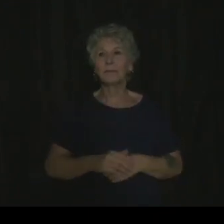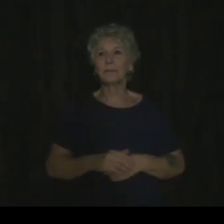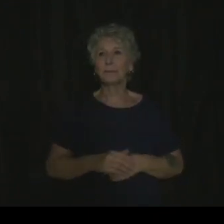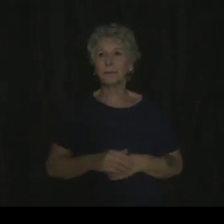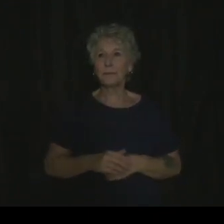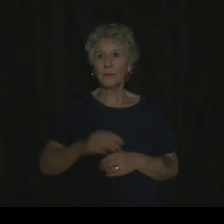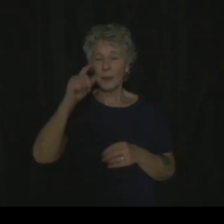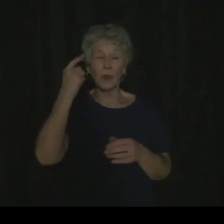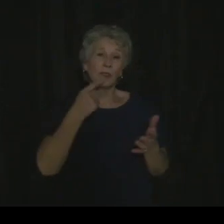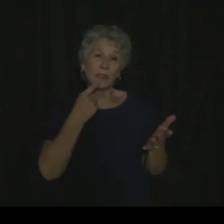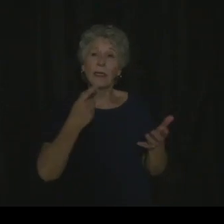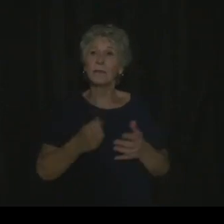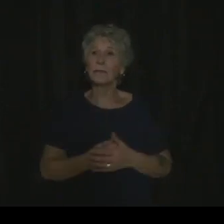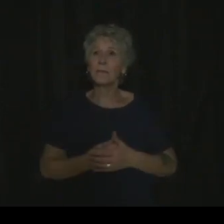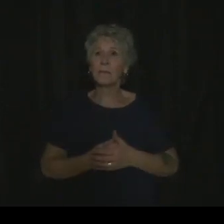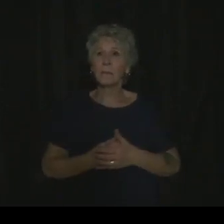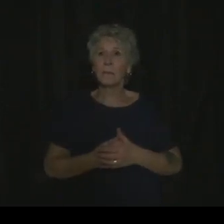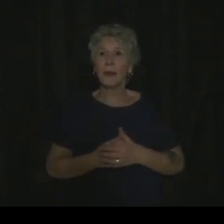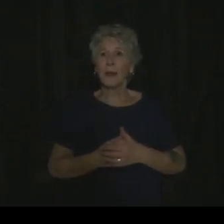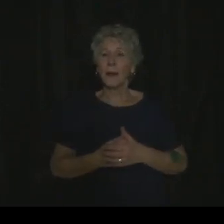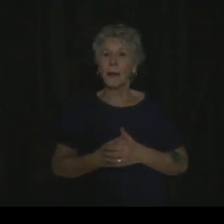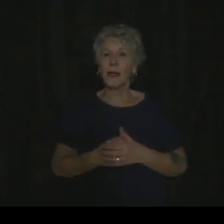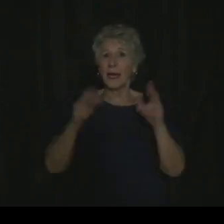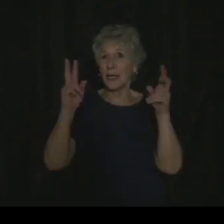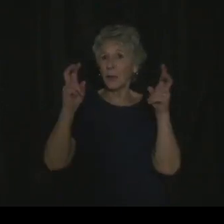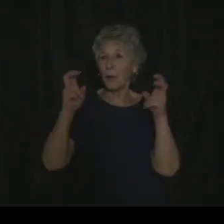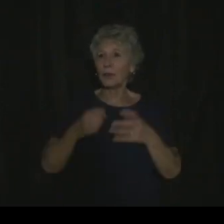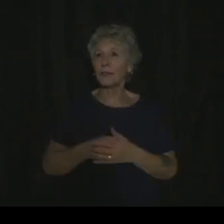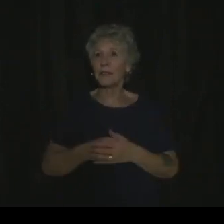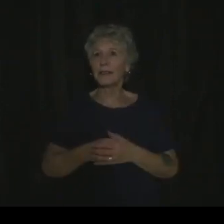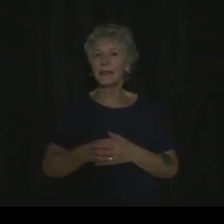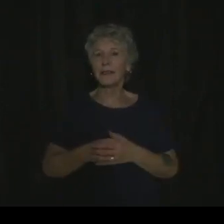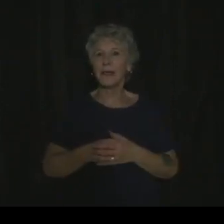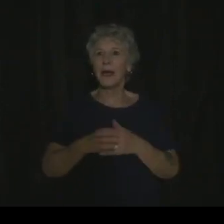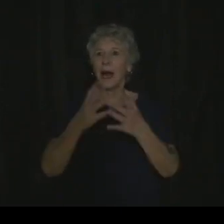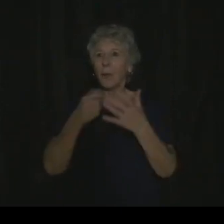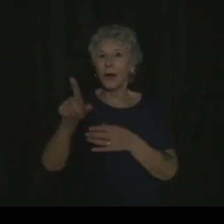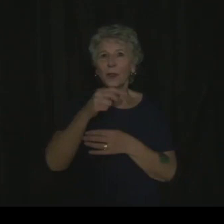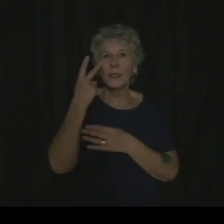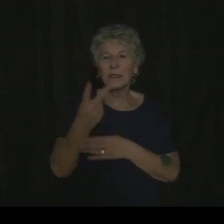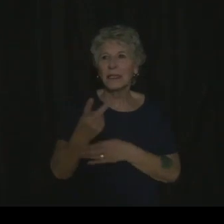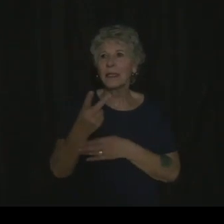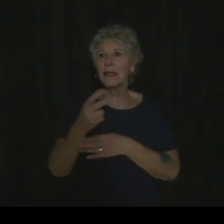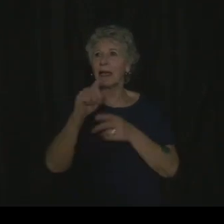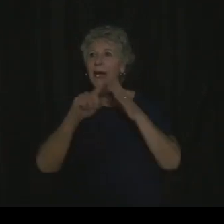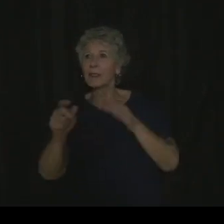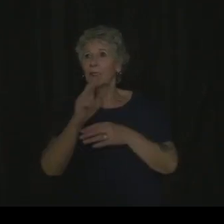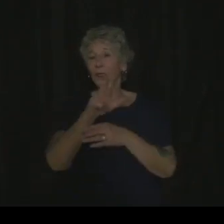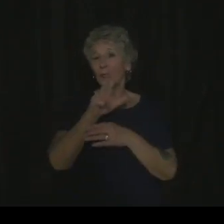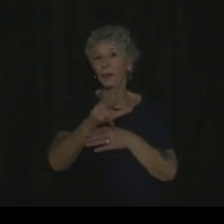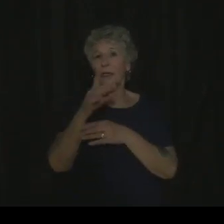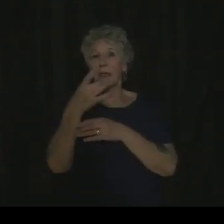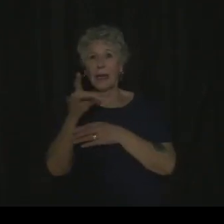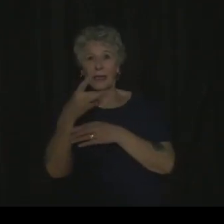Moses was going through the same thing we are. And so he quotes this section, but what I want you to see, that Exodus 33:18-19